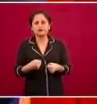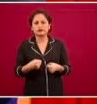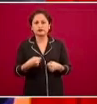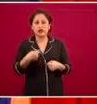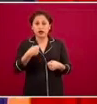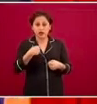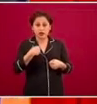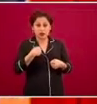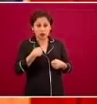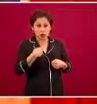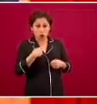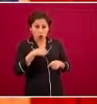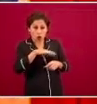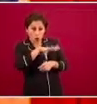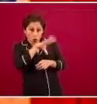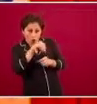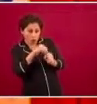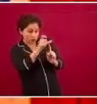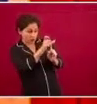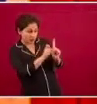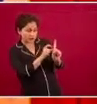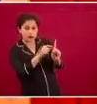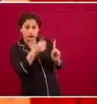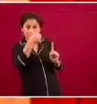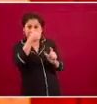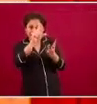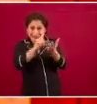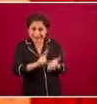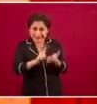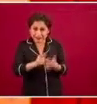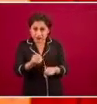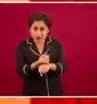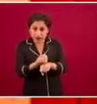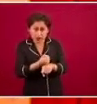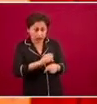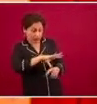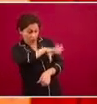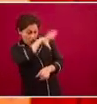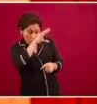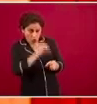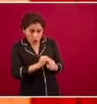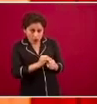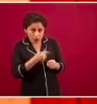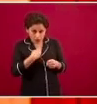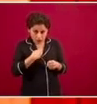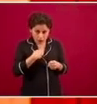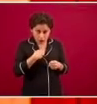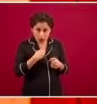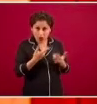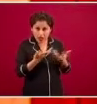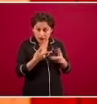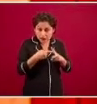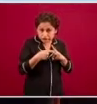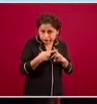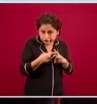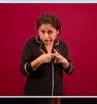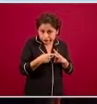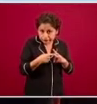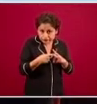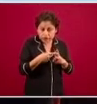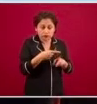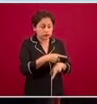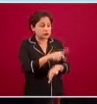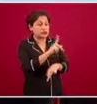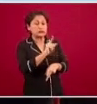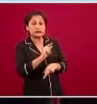measure the concentration of this substance in the totality, in the 6 or 7 liters